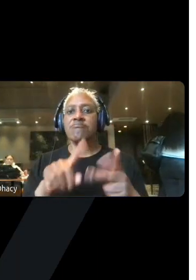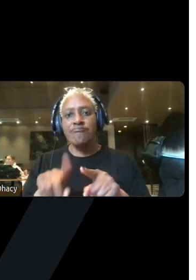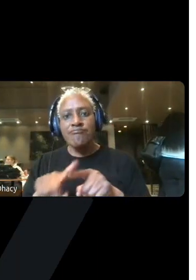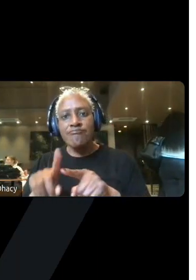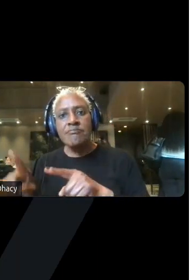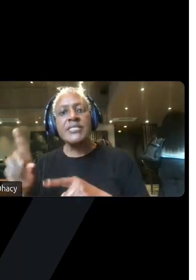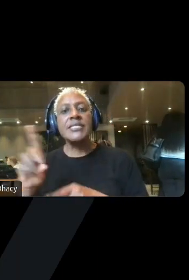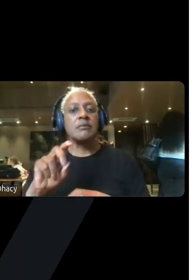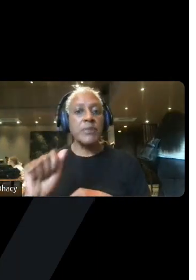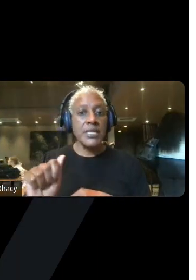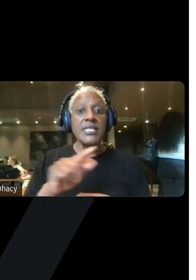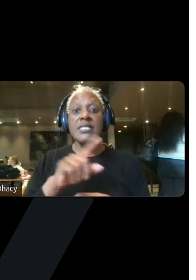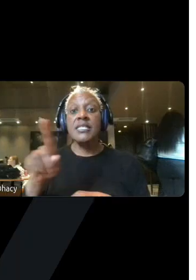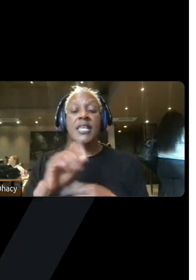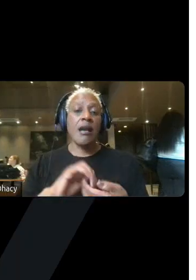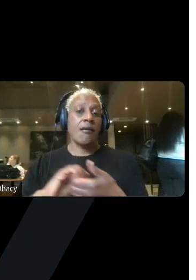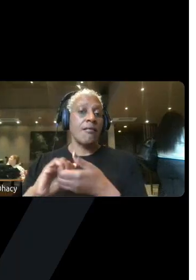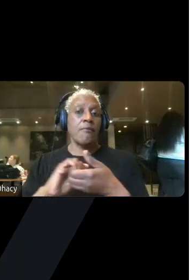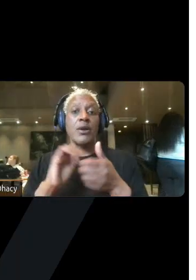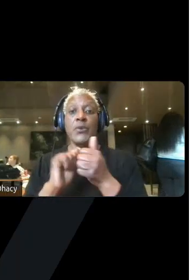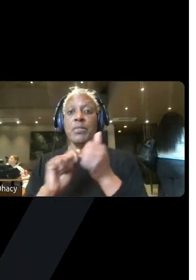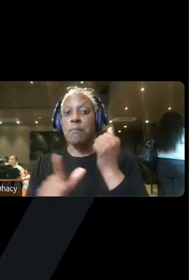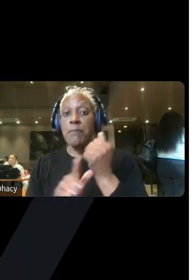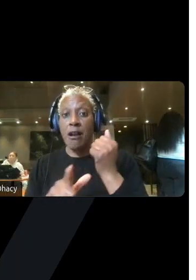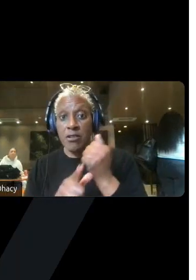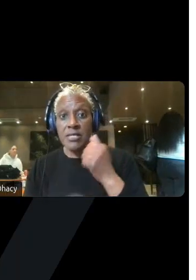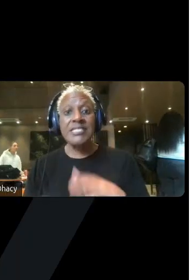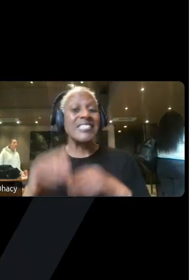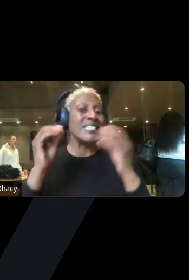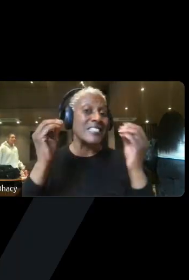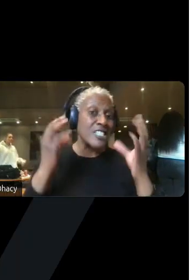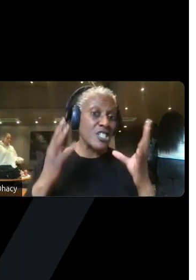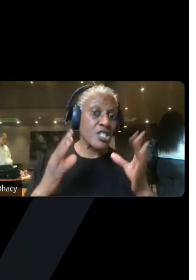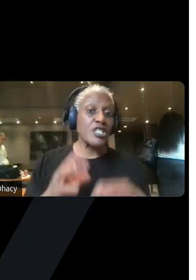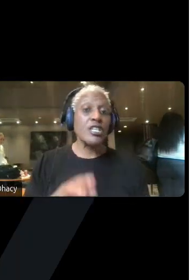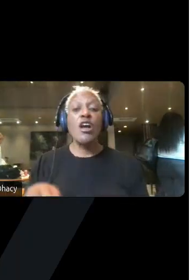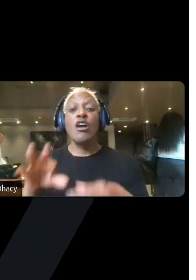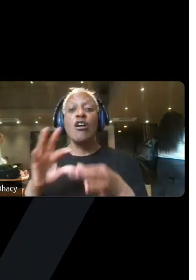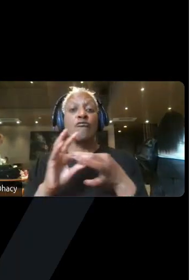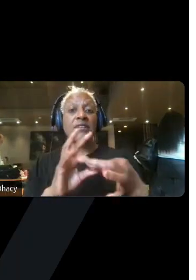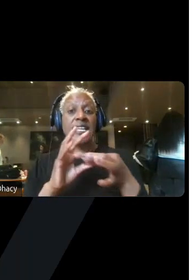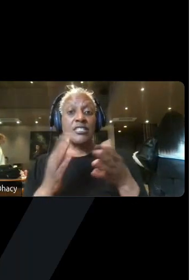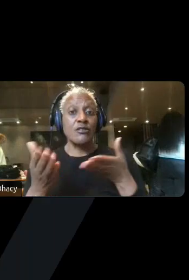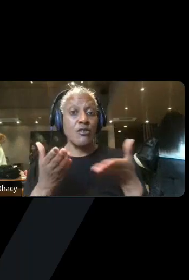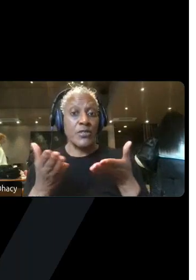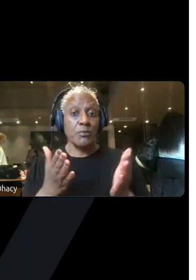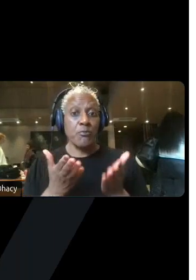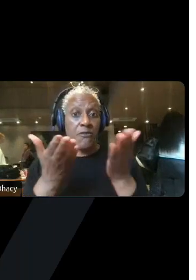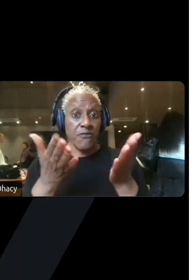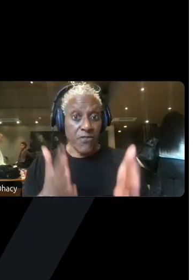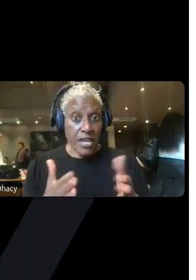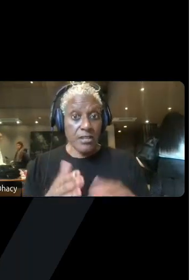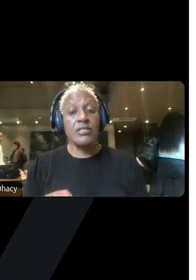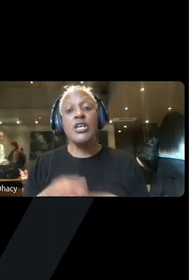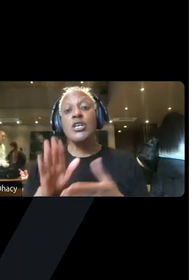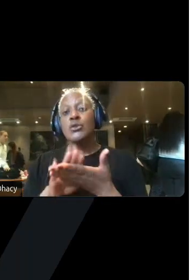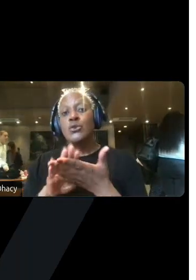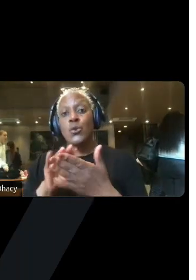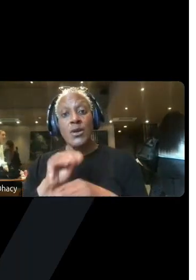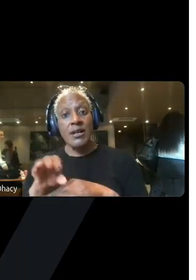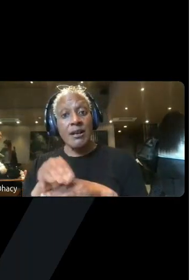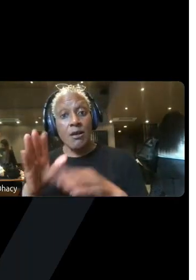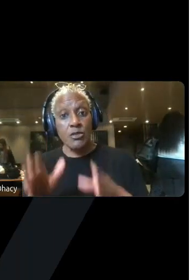They collaborate with paraprofessionals and teachers, related service providers, or other school counselors to create